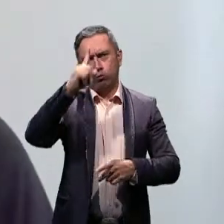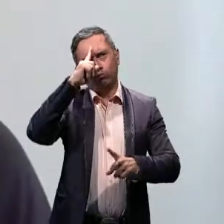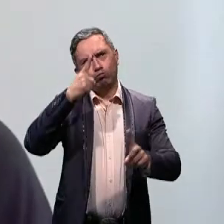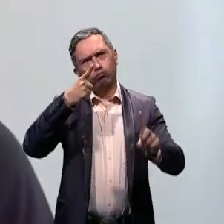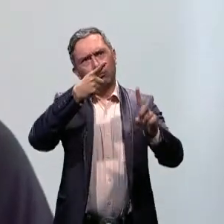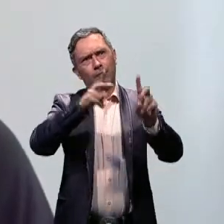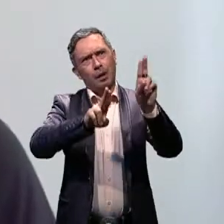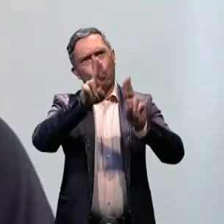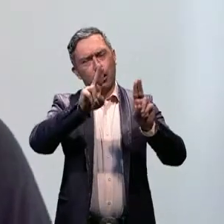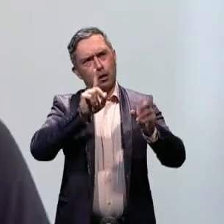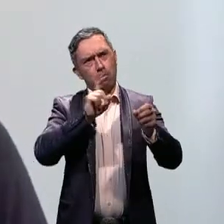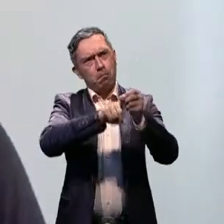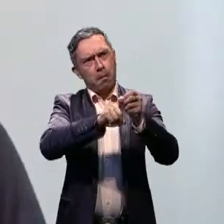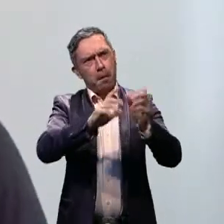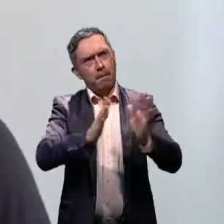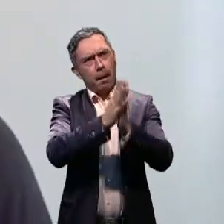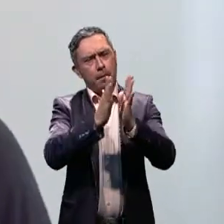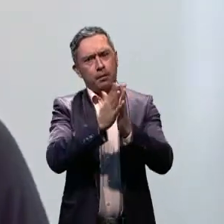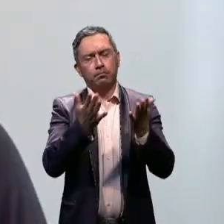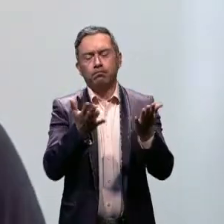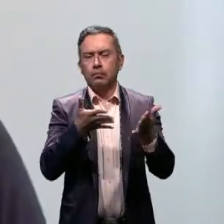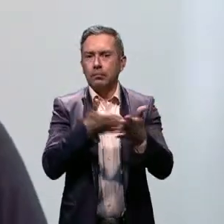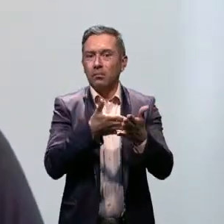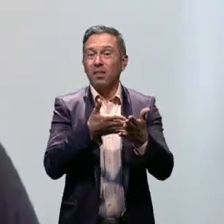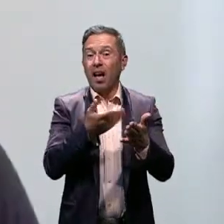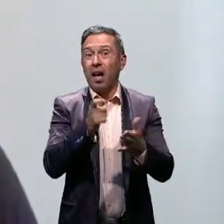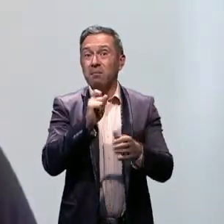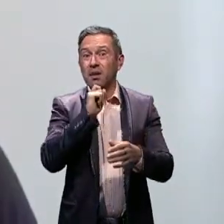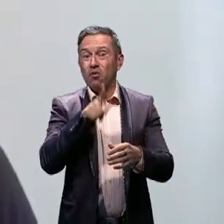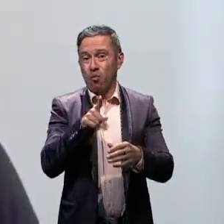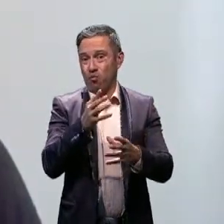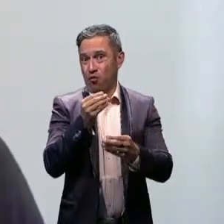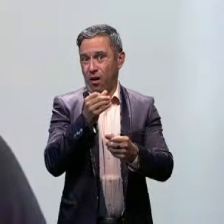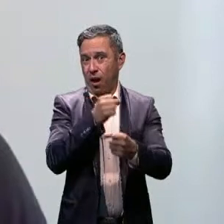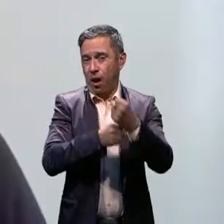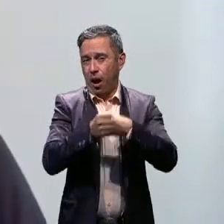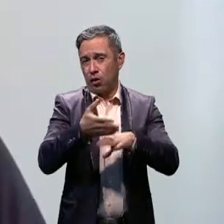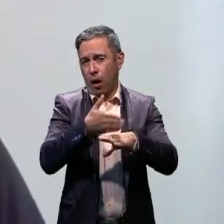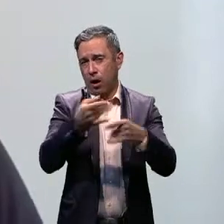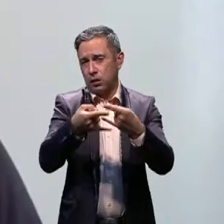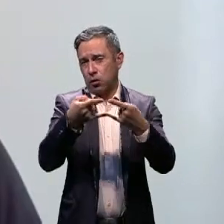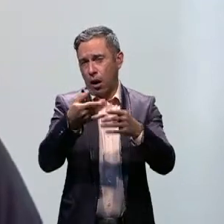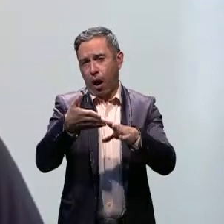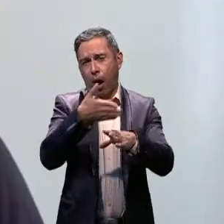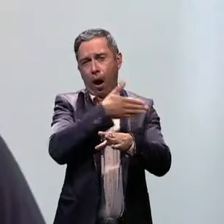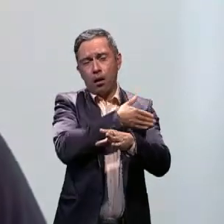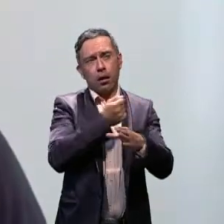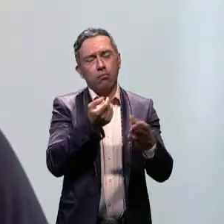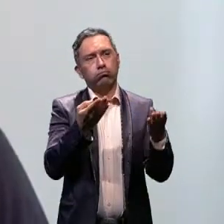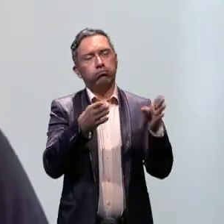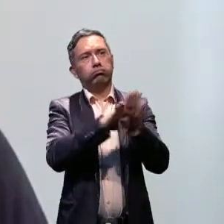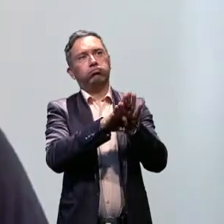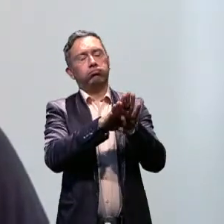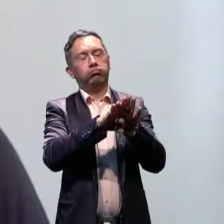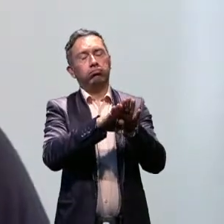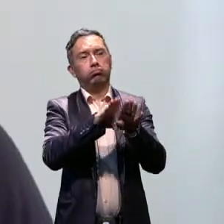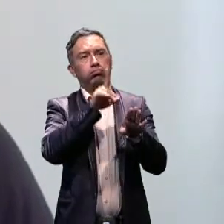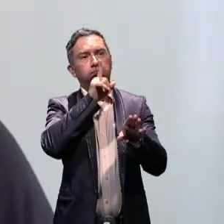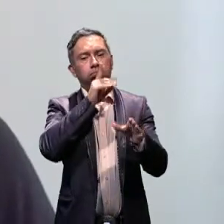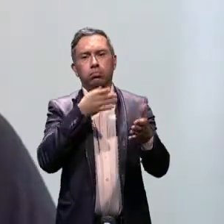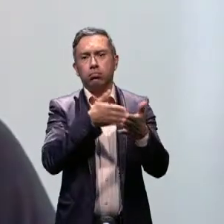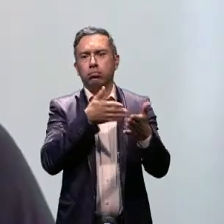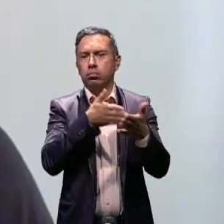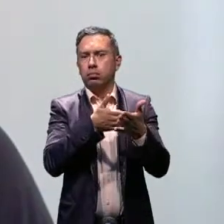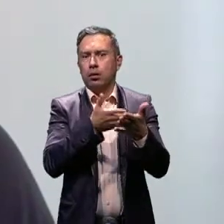have to sow these seeds that feel they are not part of this reality. We have to see